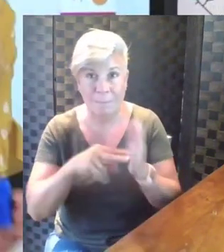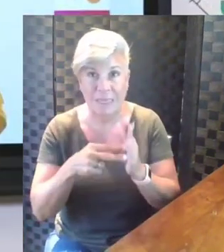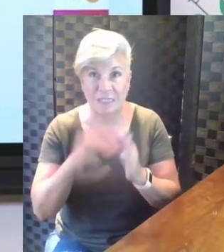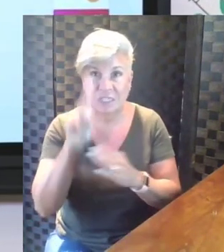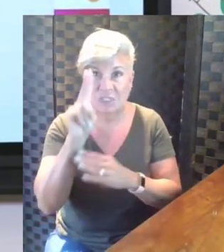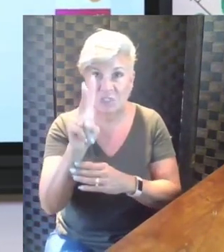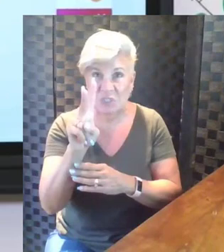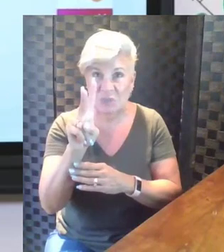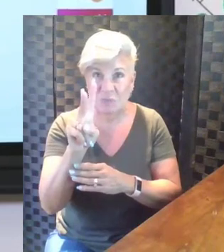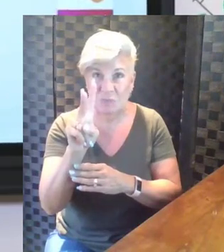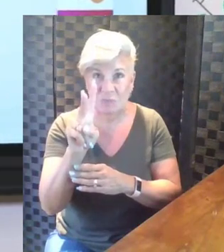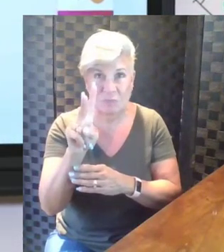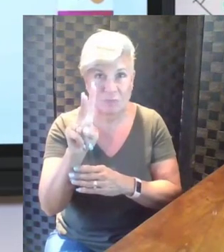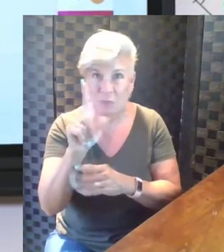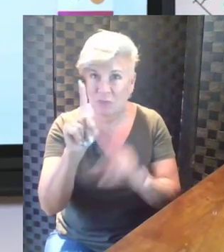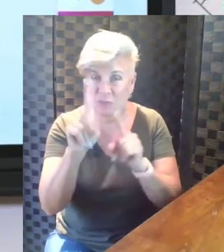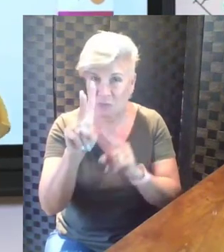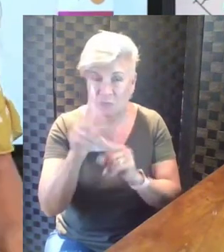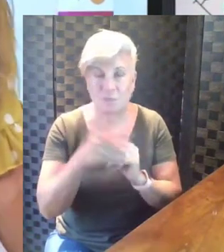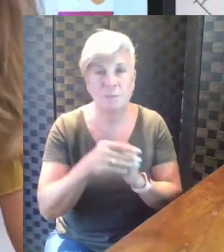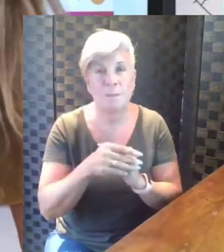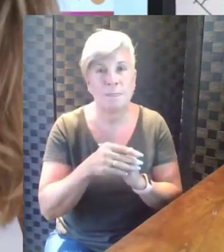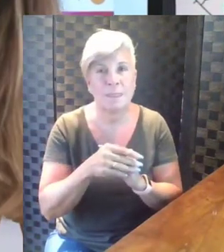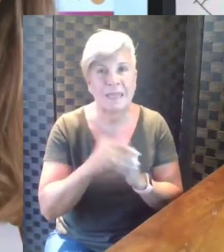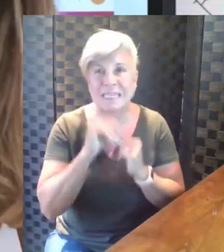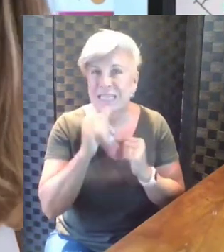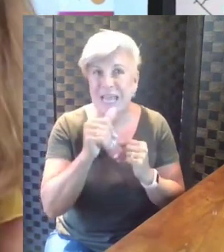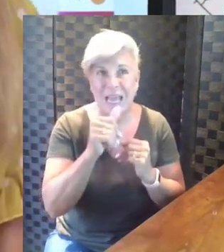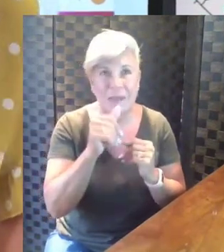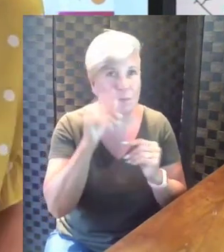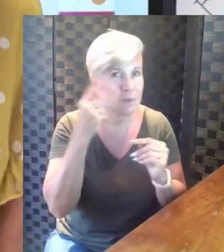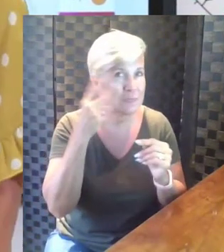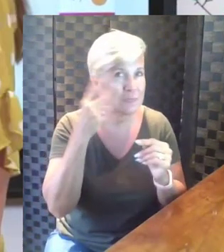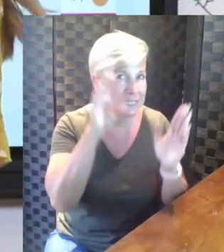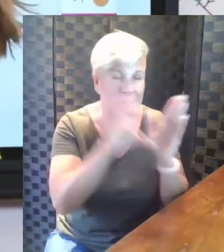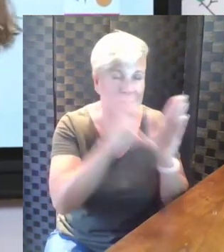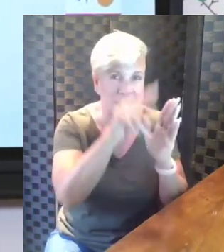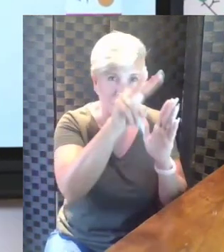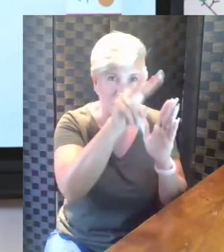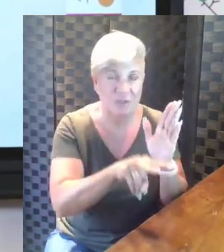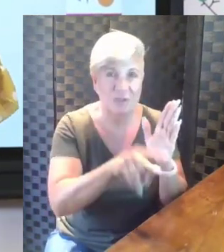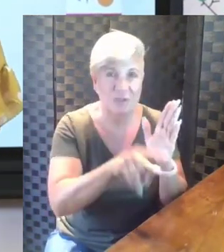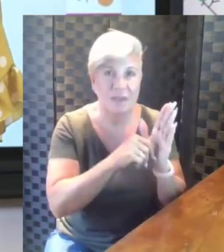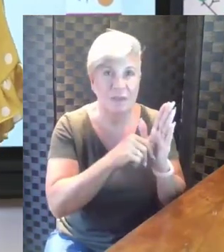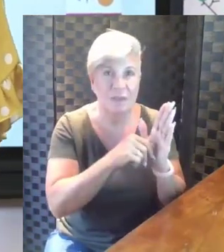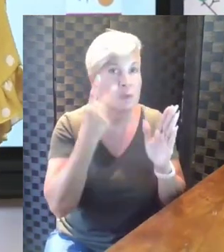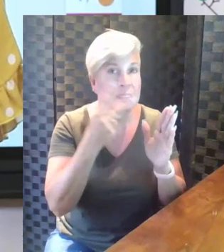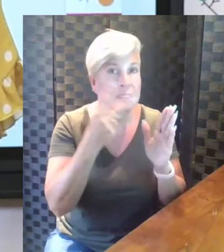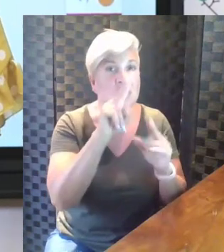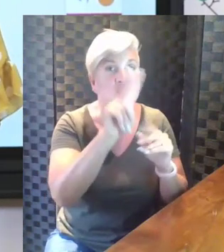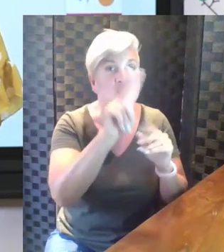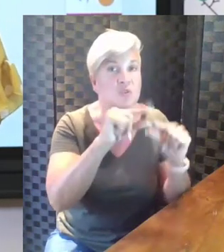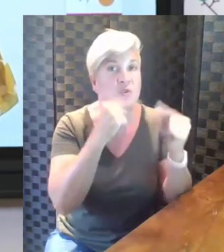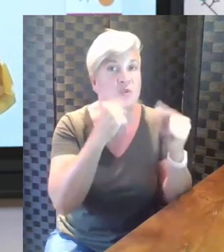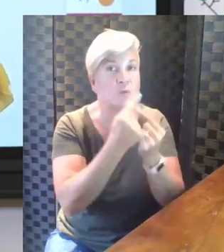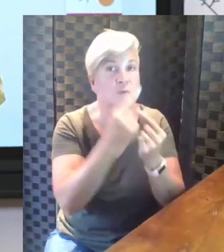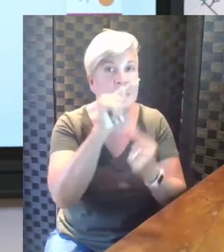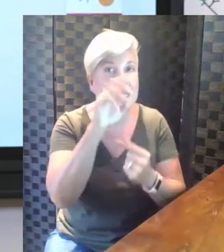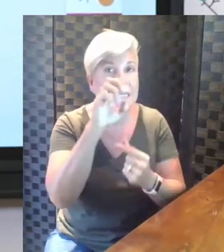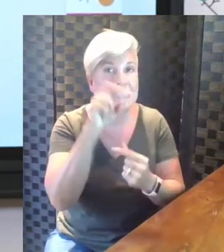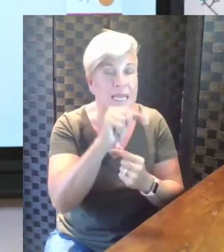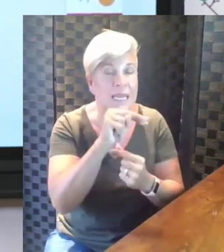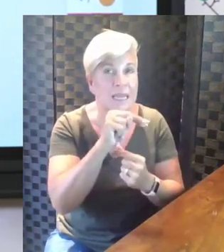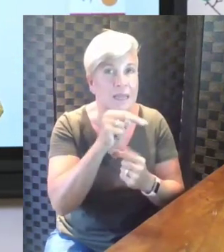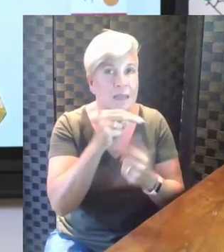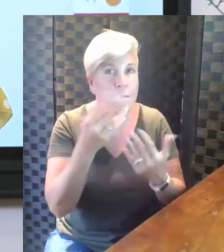means 2, 1, 2. And that's not what we're seeing here in this picture. We're seeing 2 groups of 10.